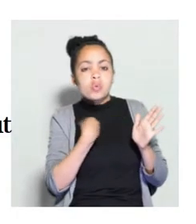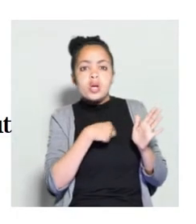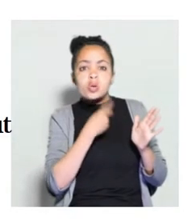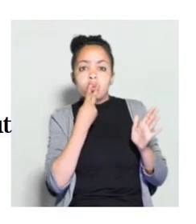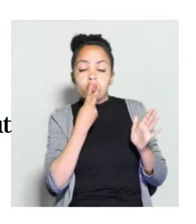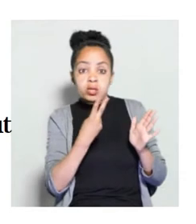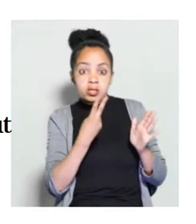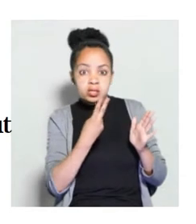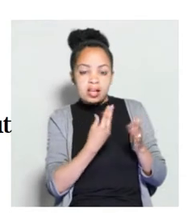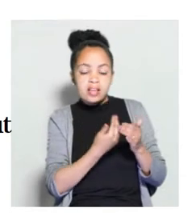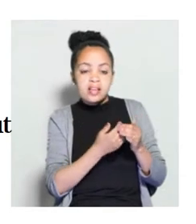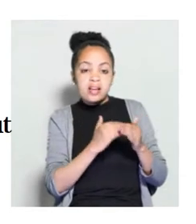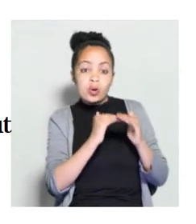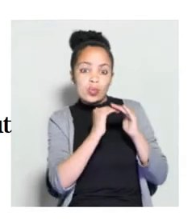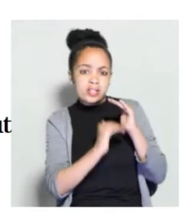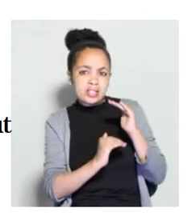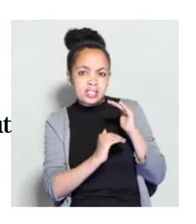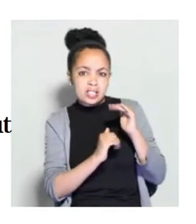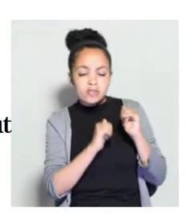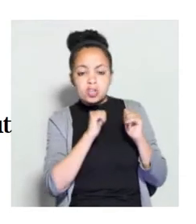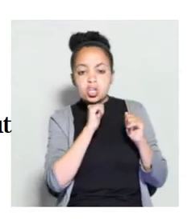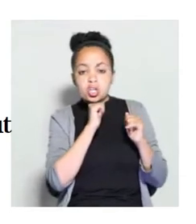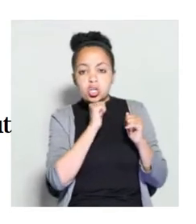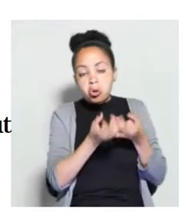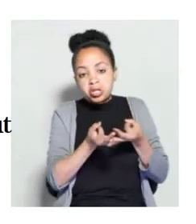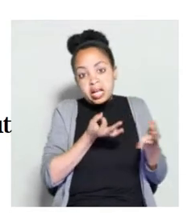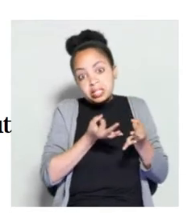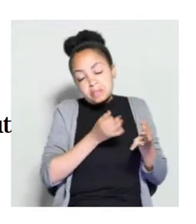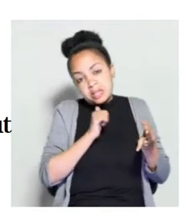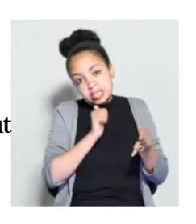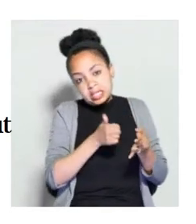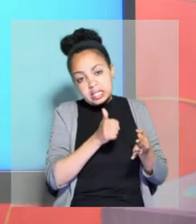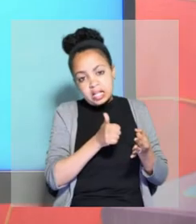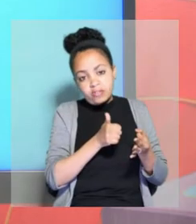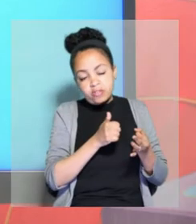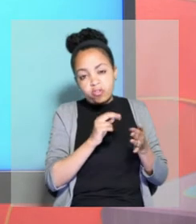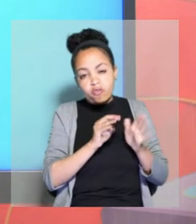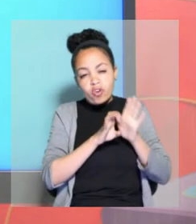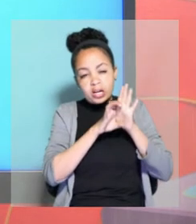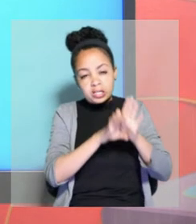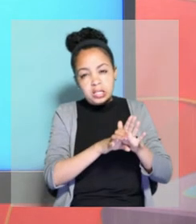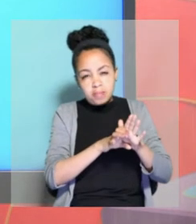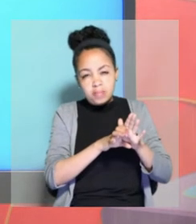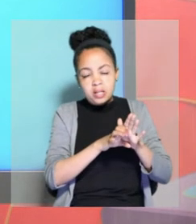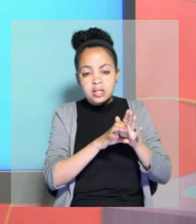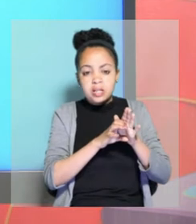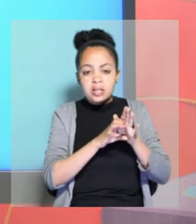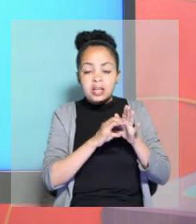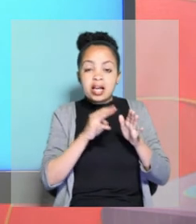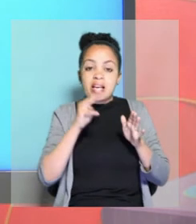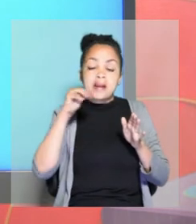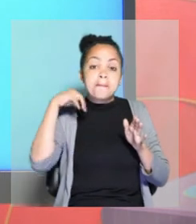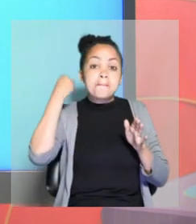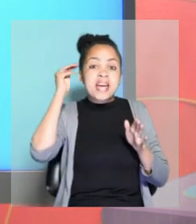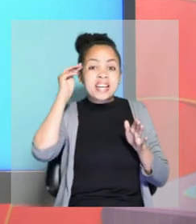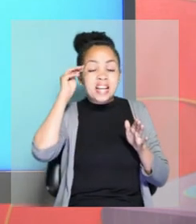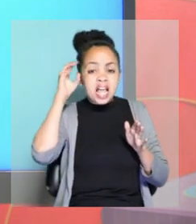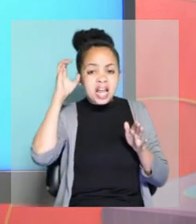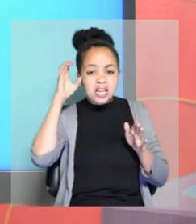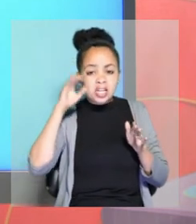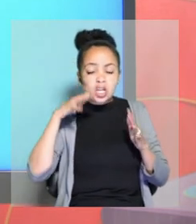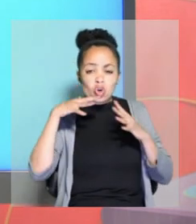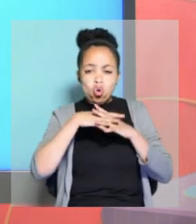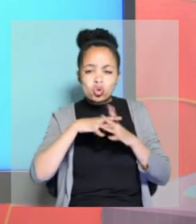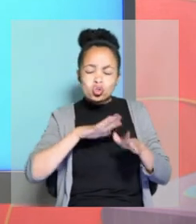you say recessive, a trait that cannot be expressed itself. For example, in Mendelian cross,